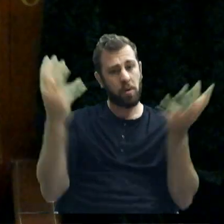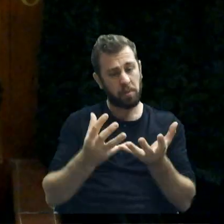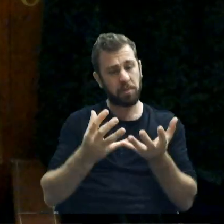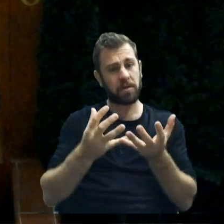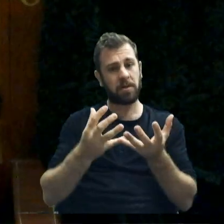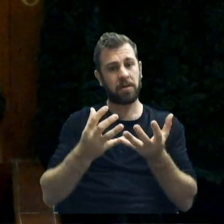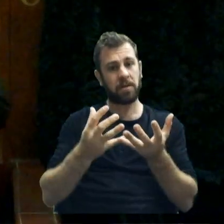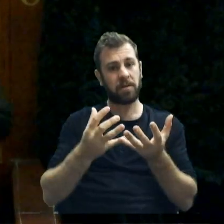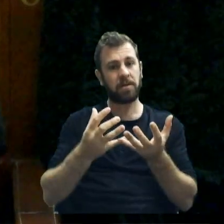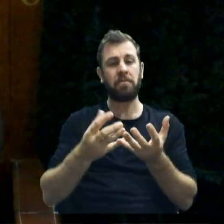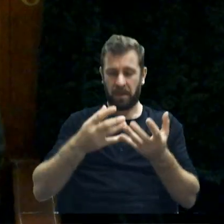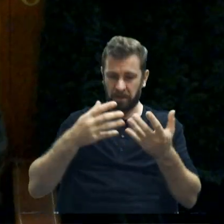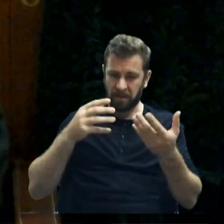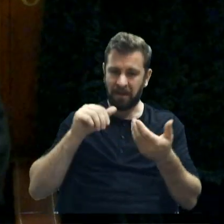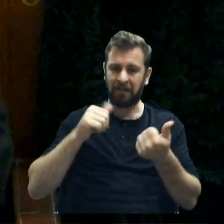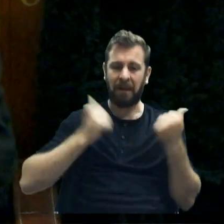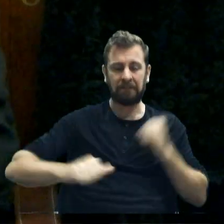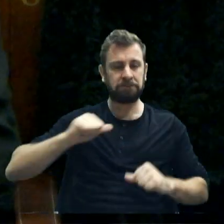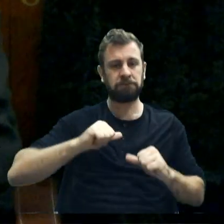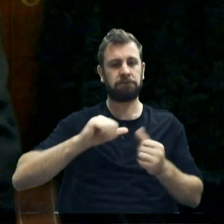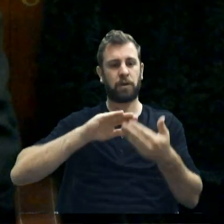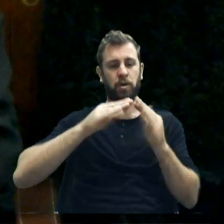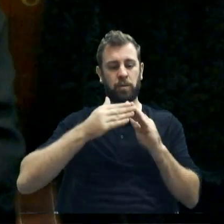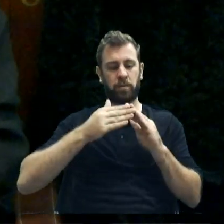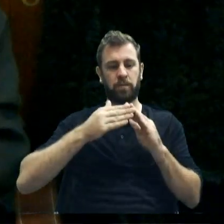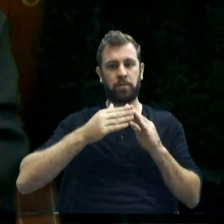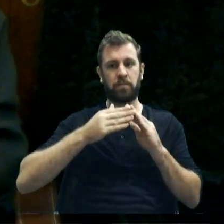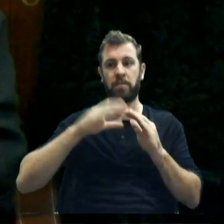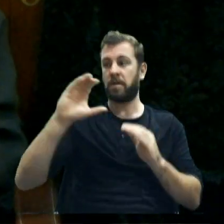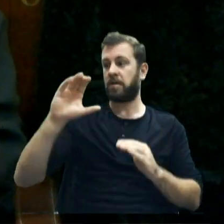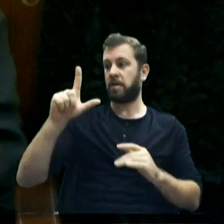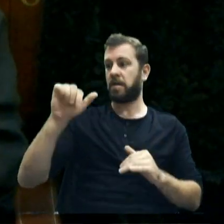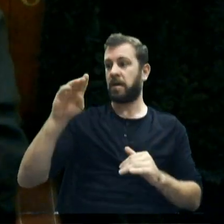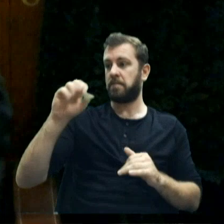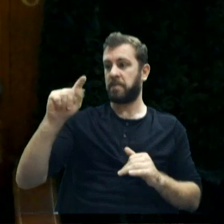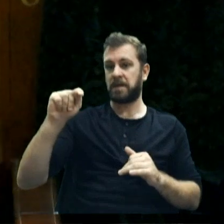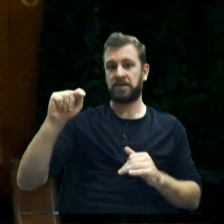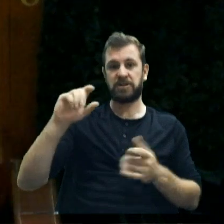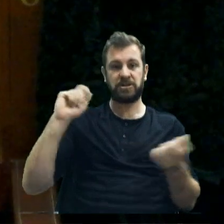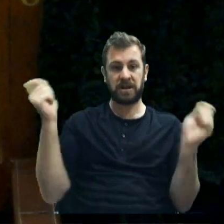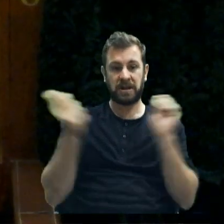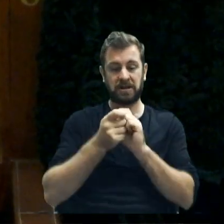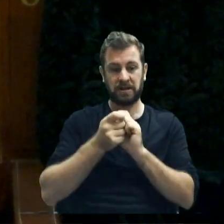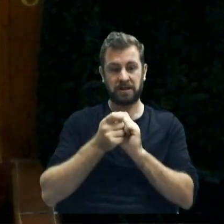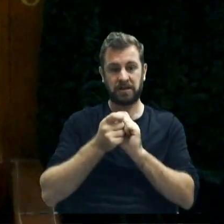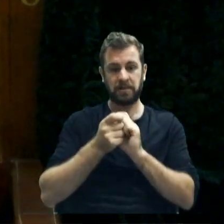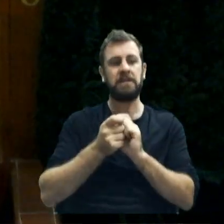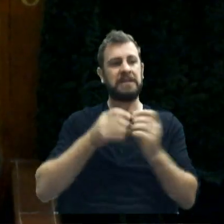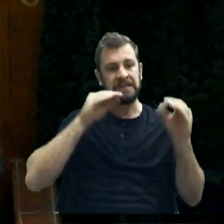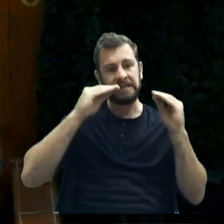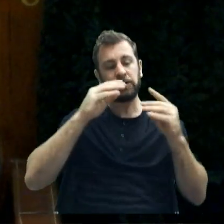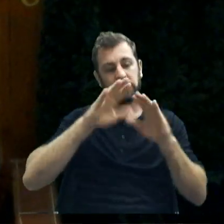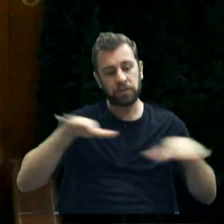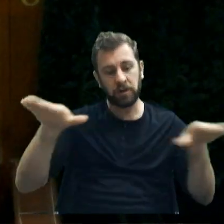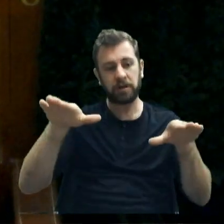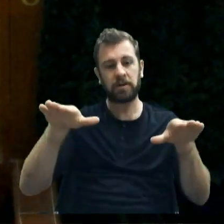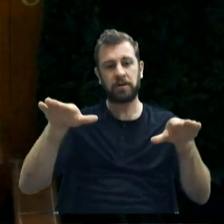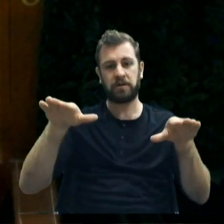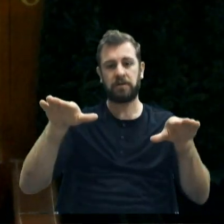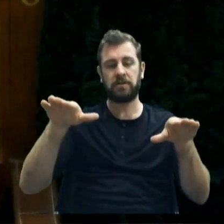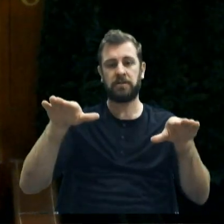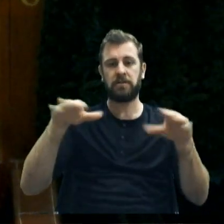Worried about climate change? Teach your kids about compost and recycle bins. Worried about climate change? Bring your own thermos to